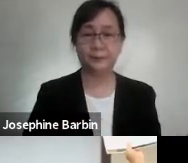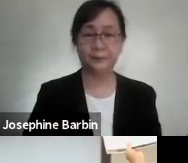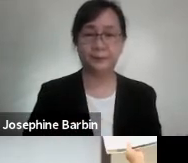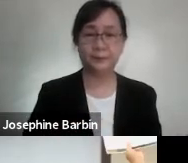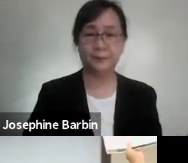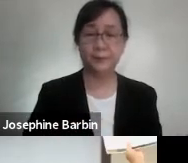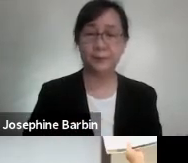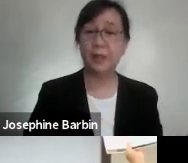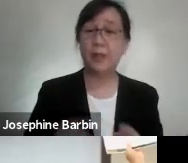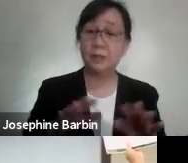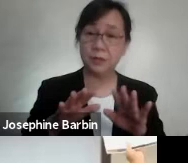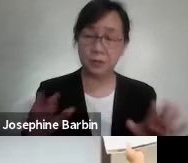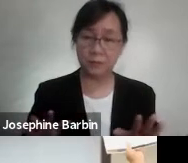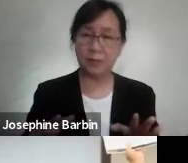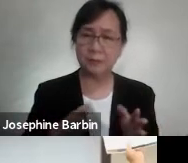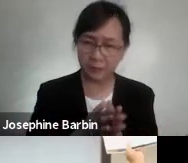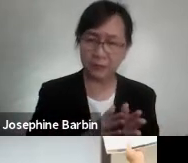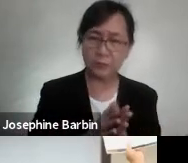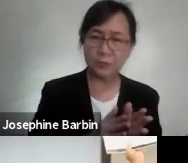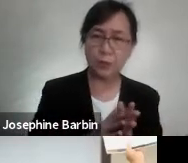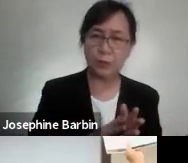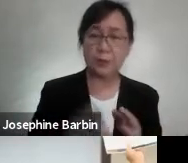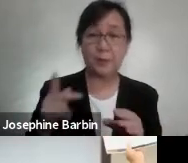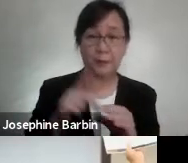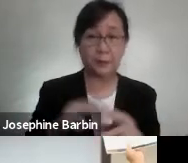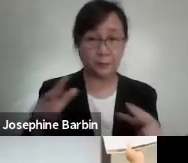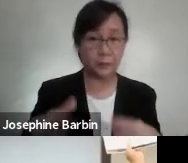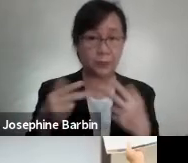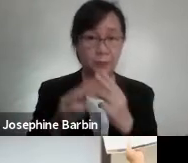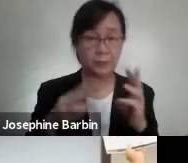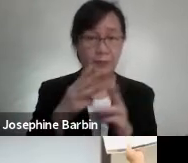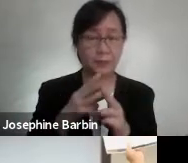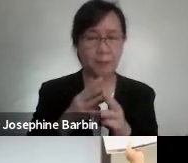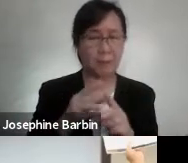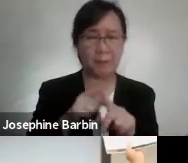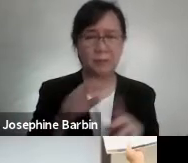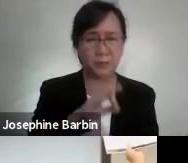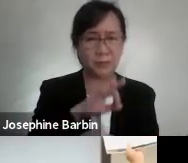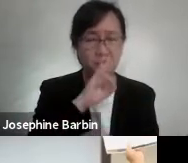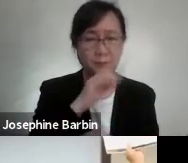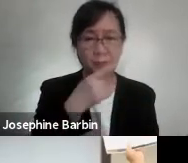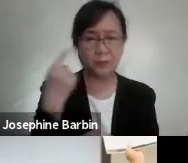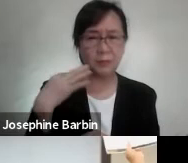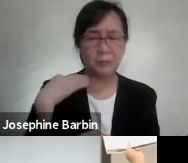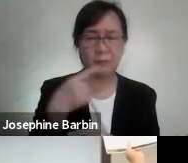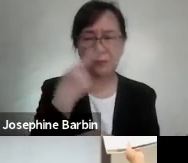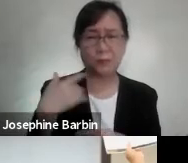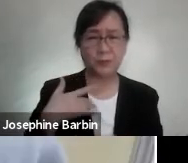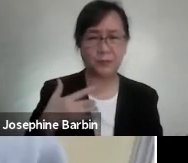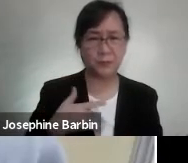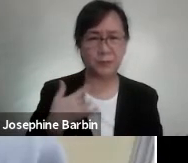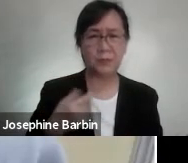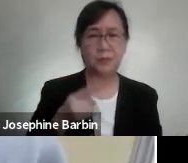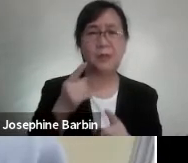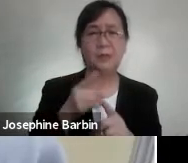While children are passionately keen to be part of the digital world, though, they're frustrated by its faults and they really feel that it should serve